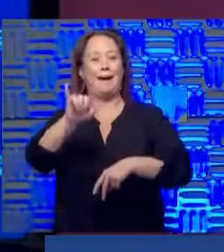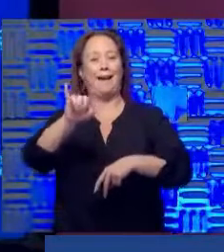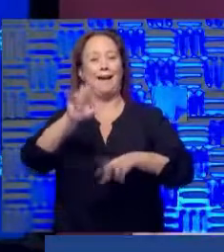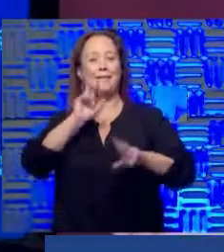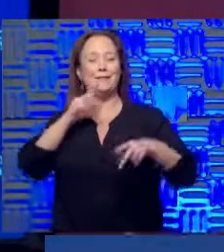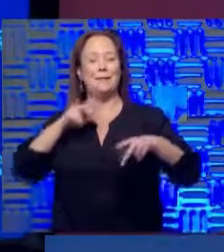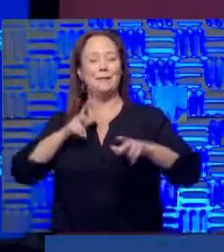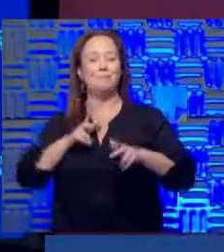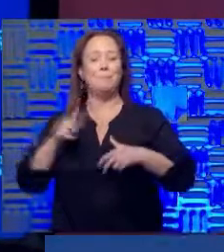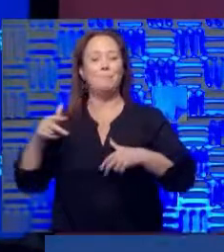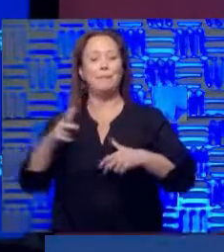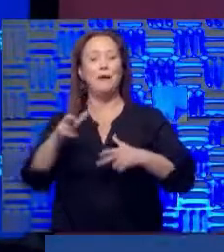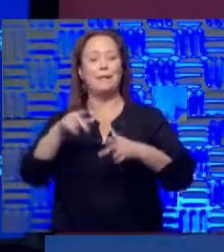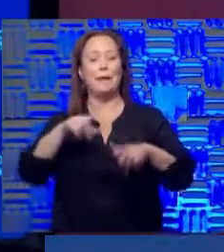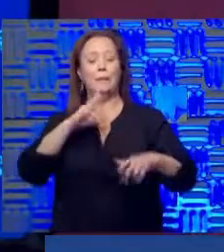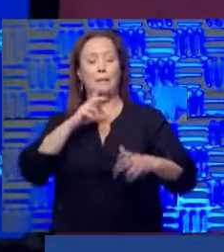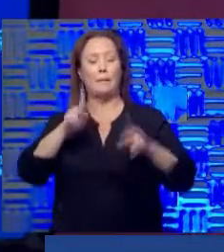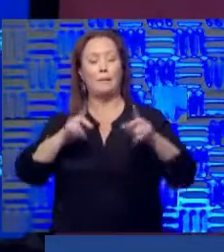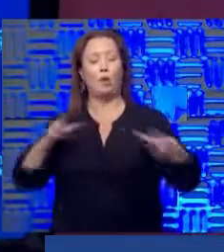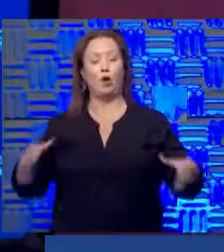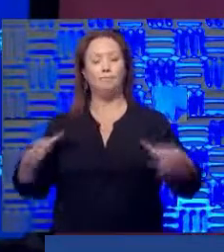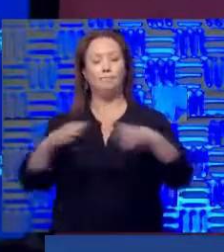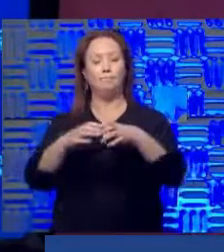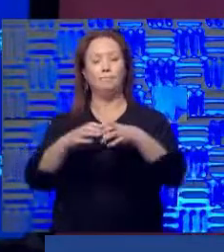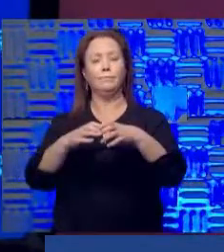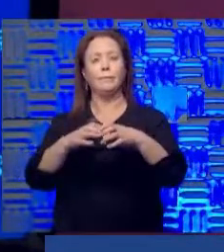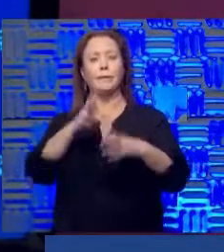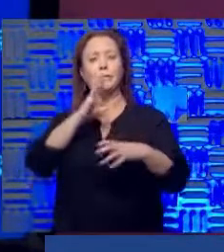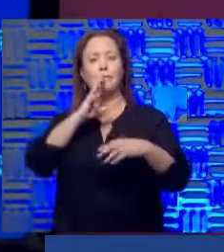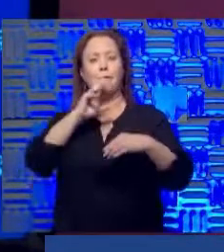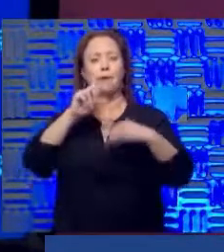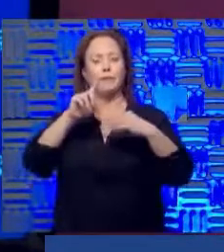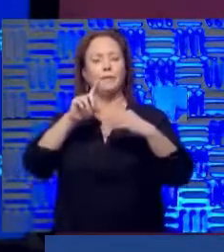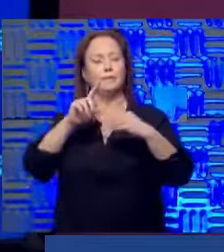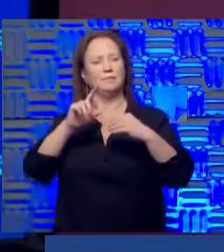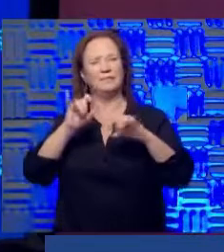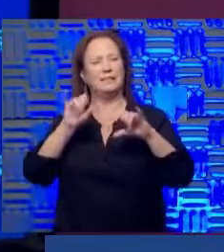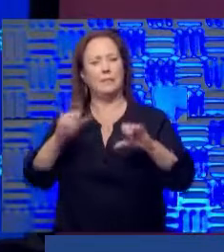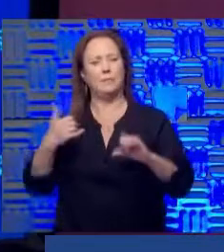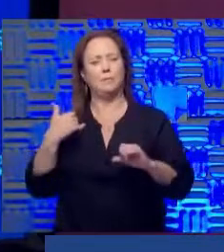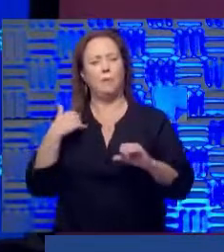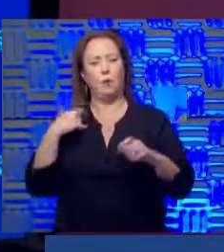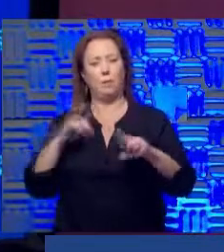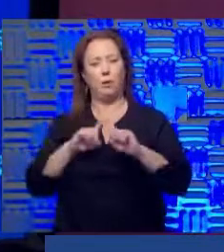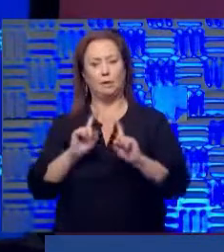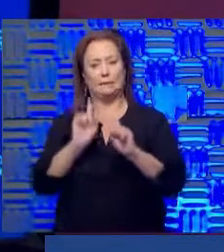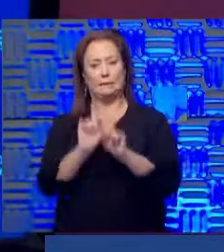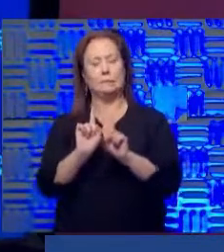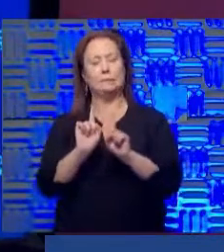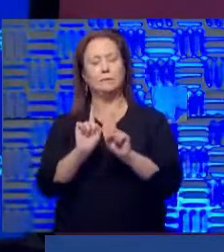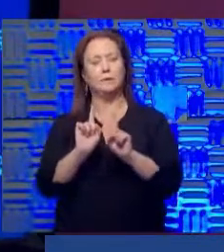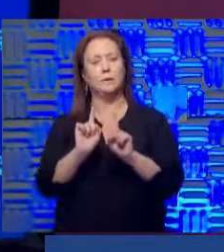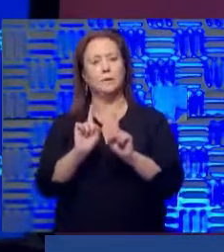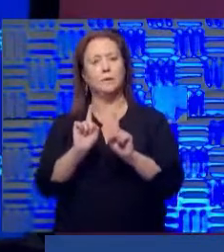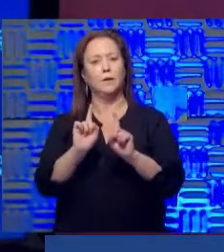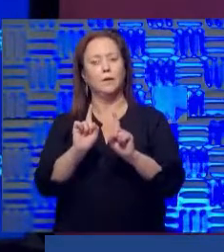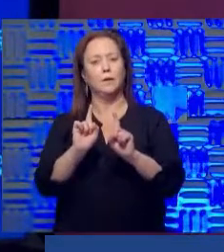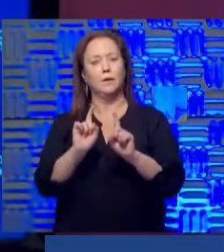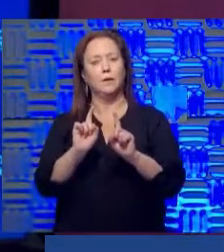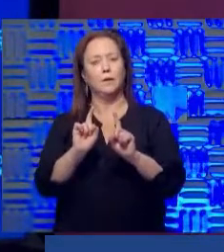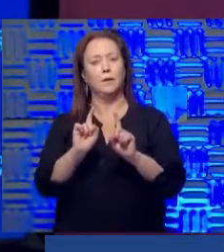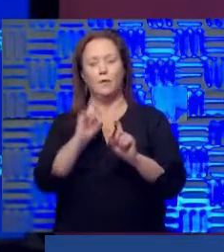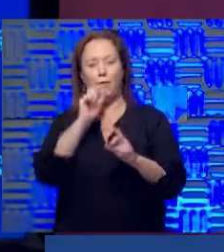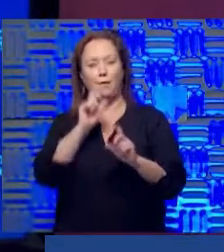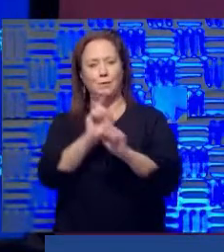cul-de-sac and talking just like before, but in smaller groups, but they're still right next to each other. And the problem with